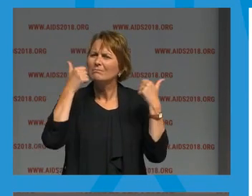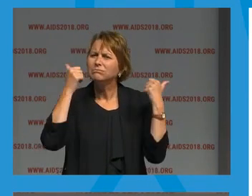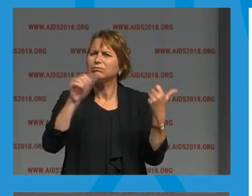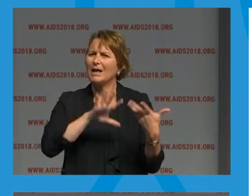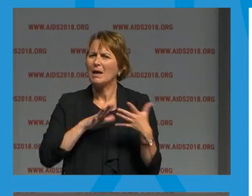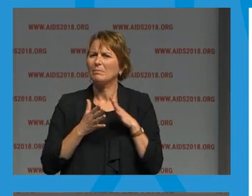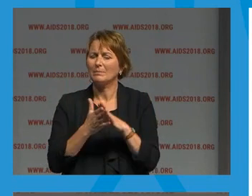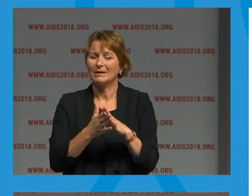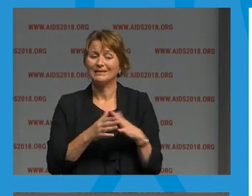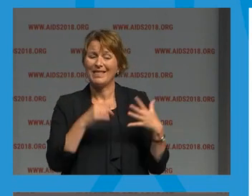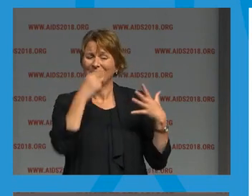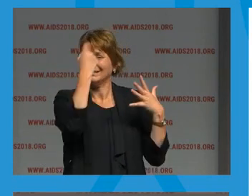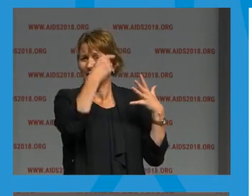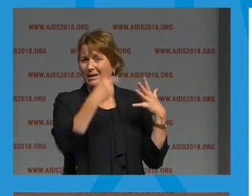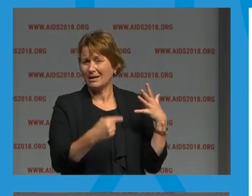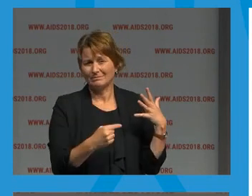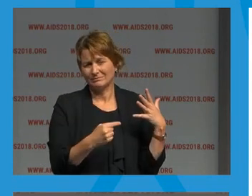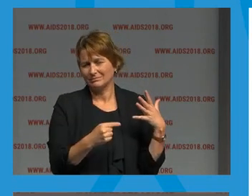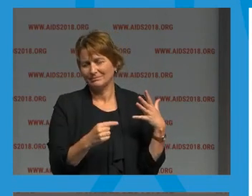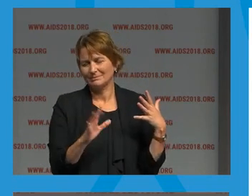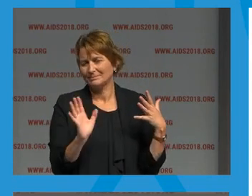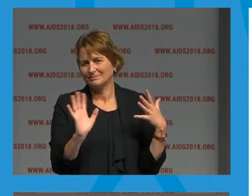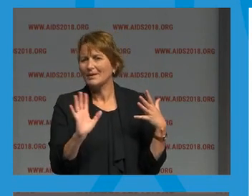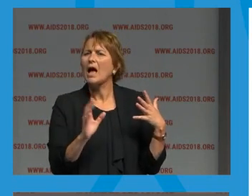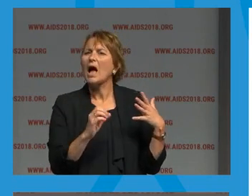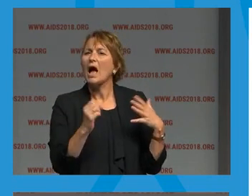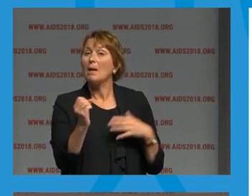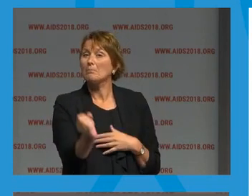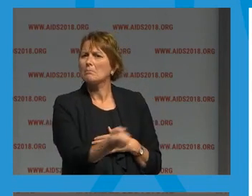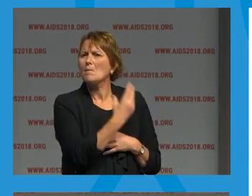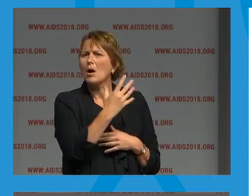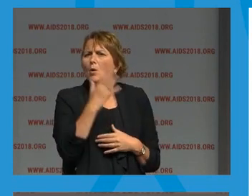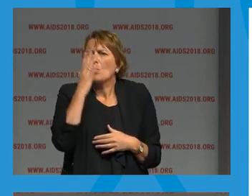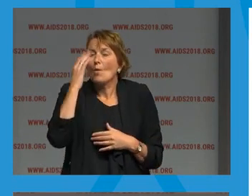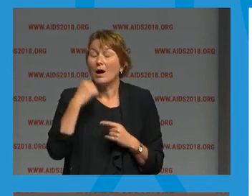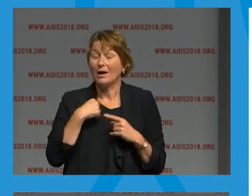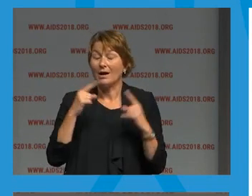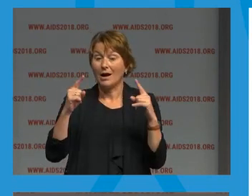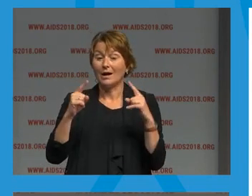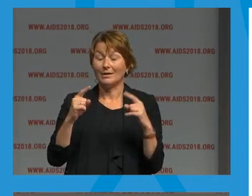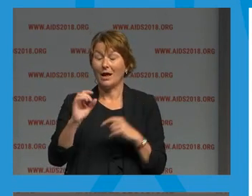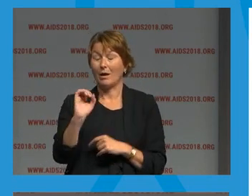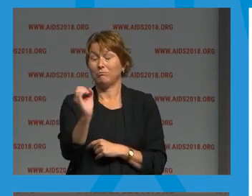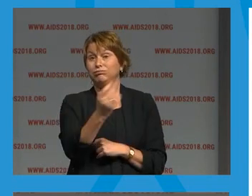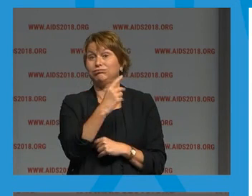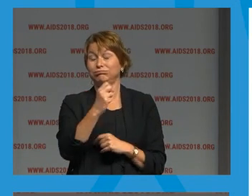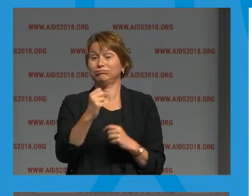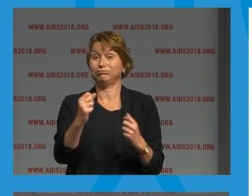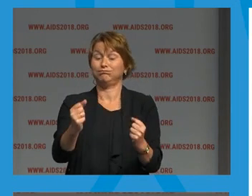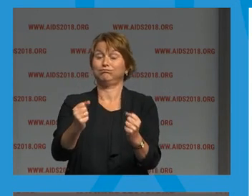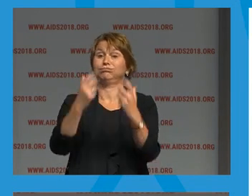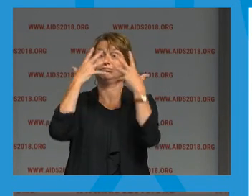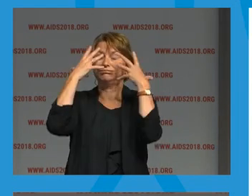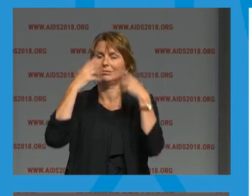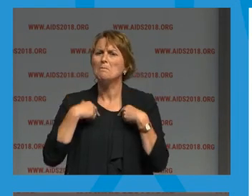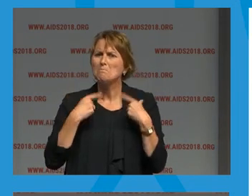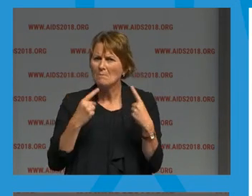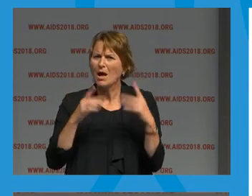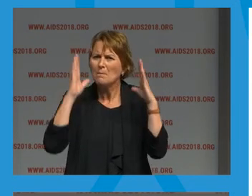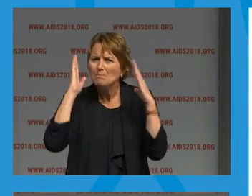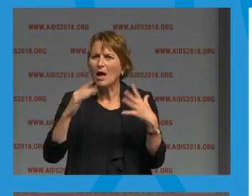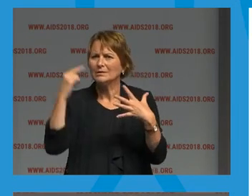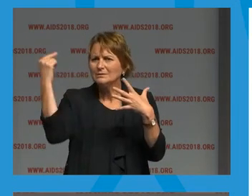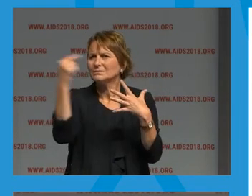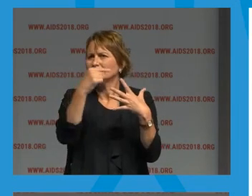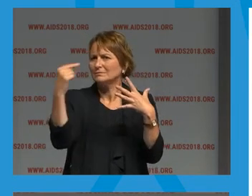go through all of these different I put this slide up. I know it's a lot on there, but these are the things we have to